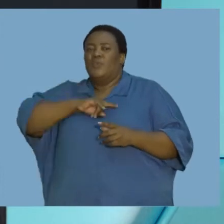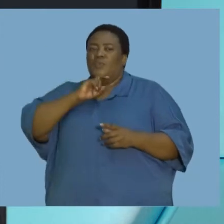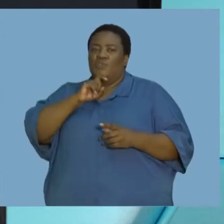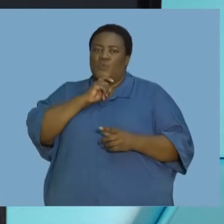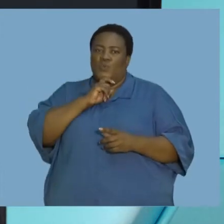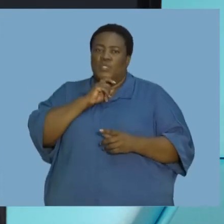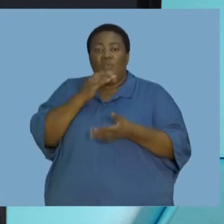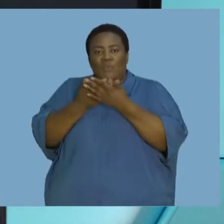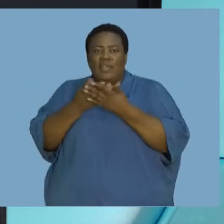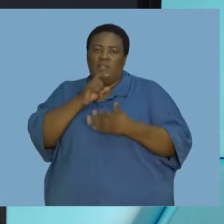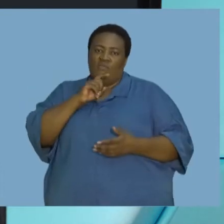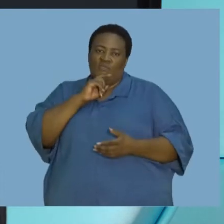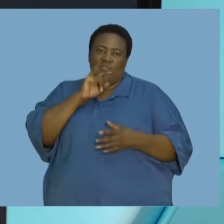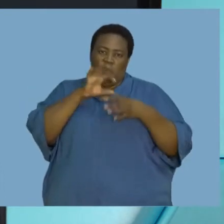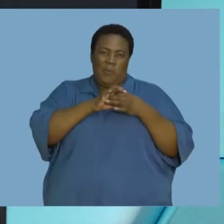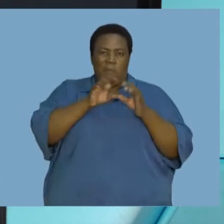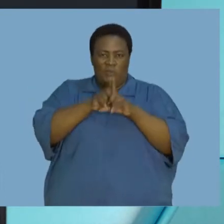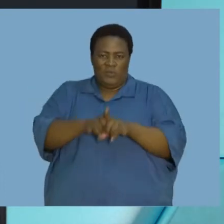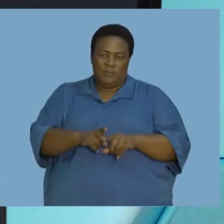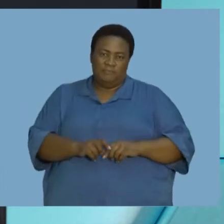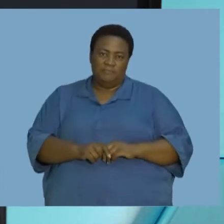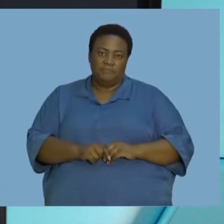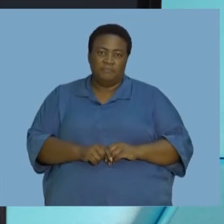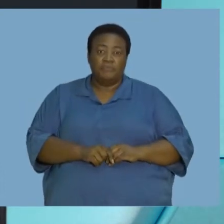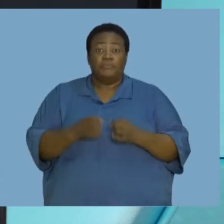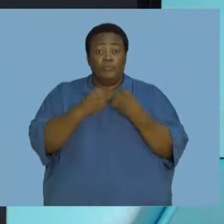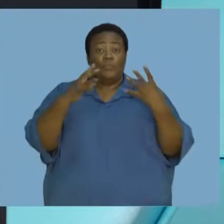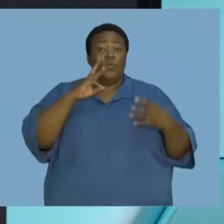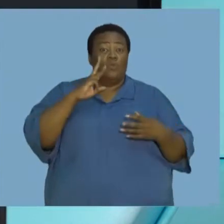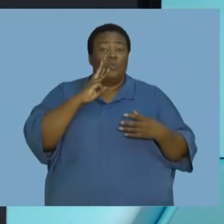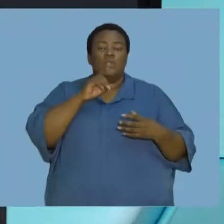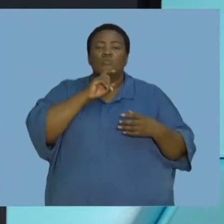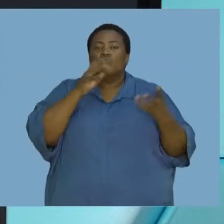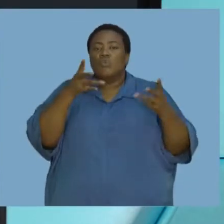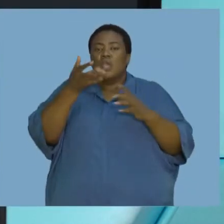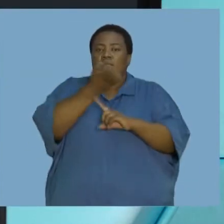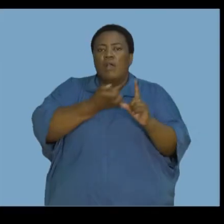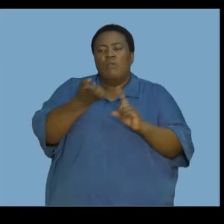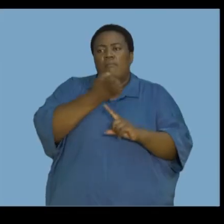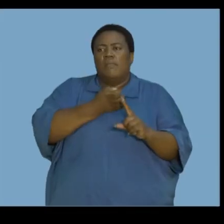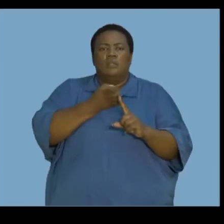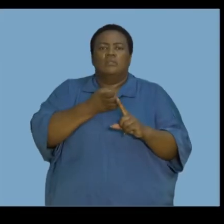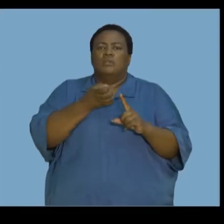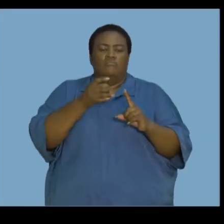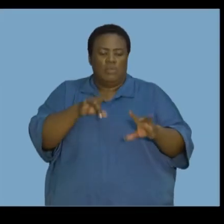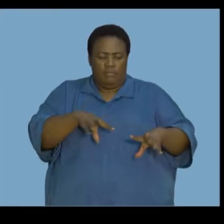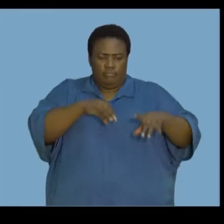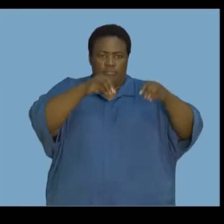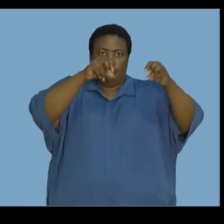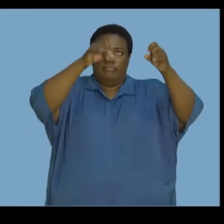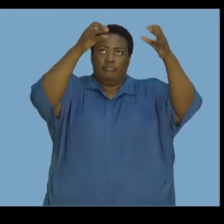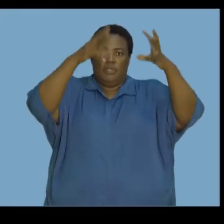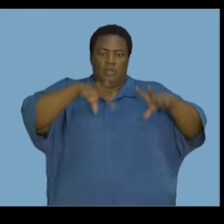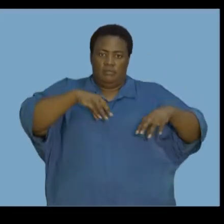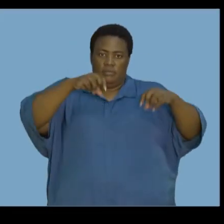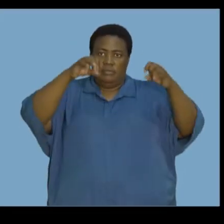using in terms of that we can consume as well. A lot of the water is also used in our environment in terms of the